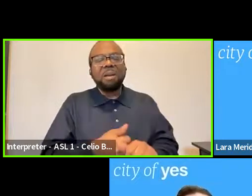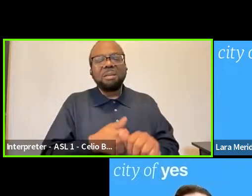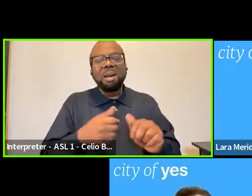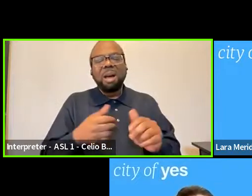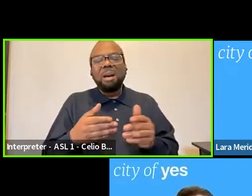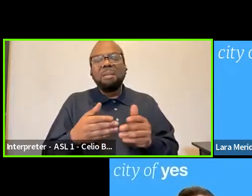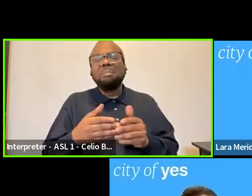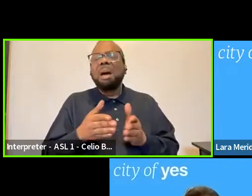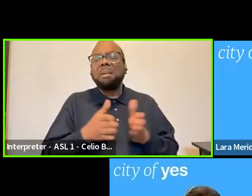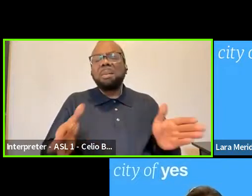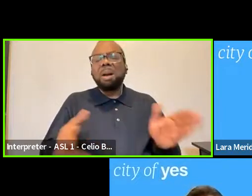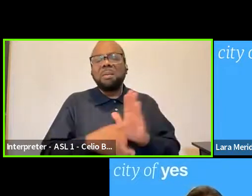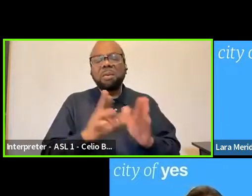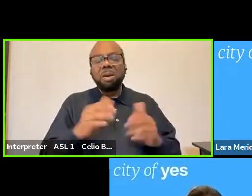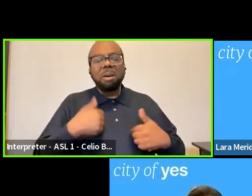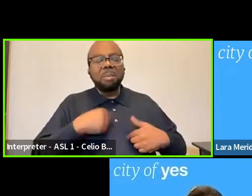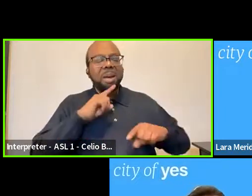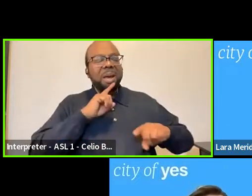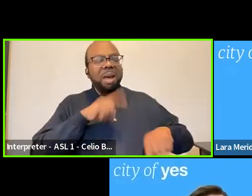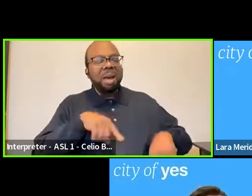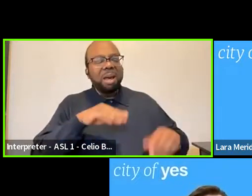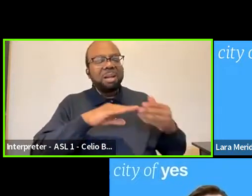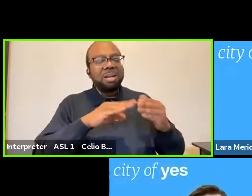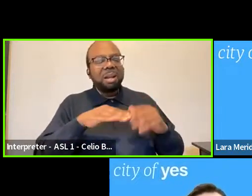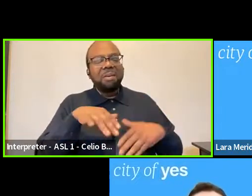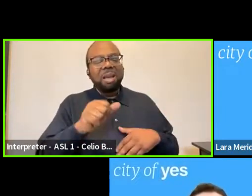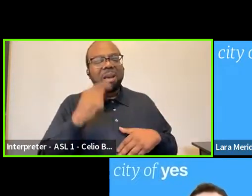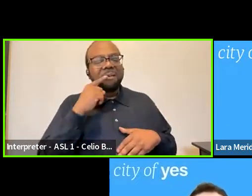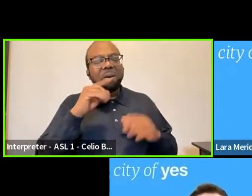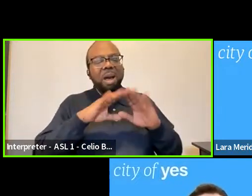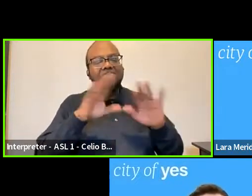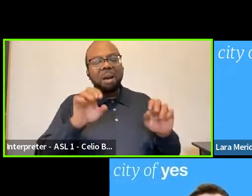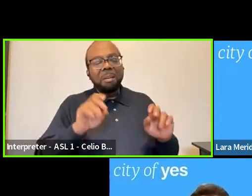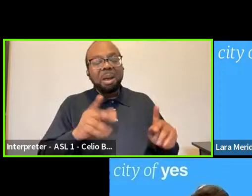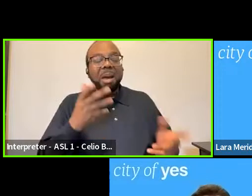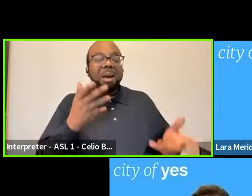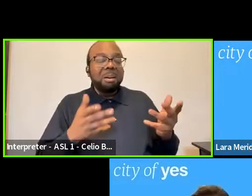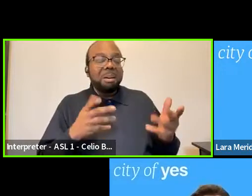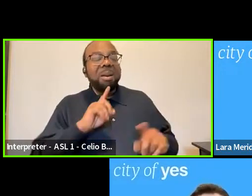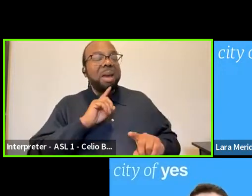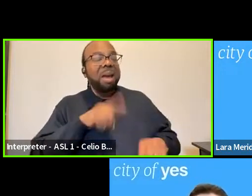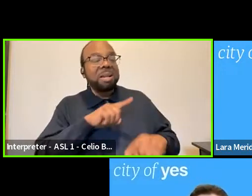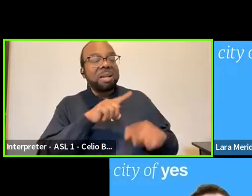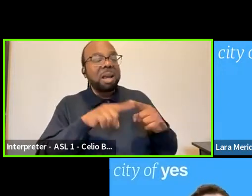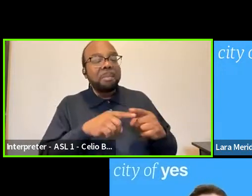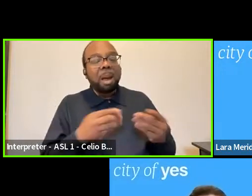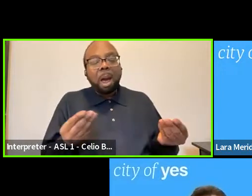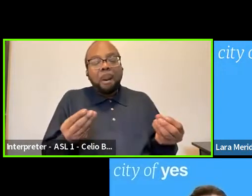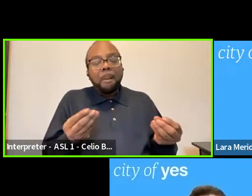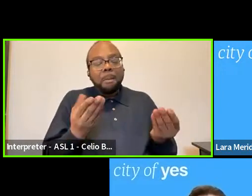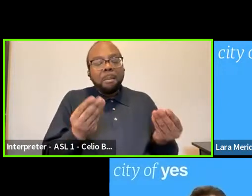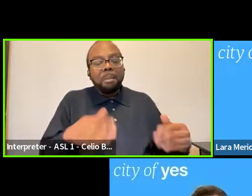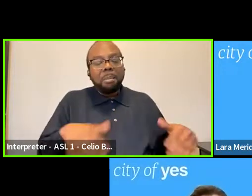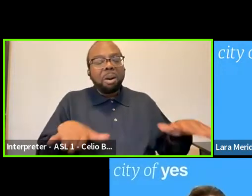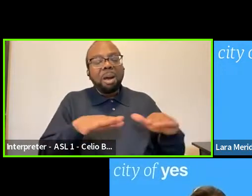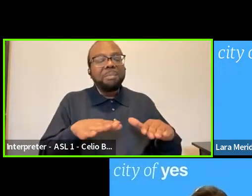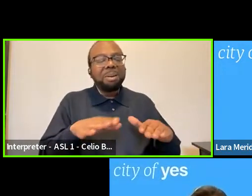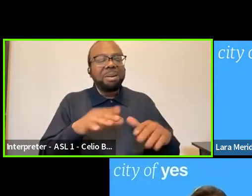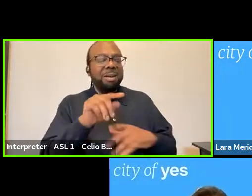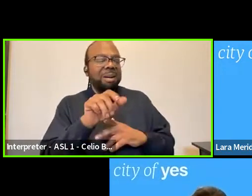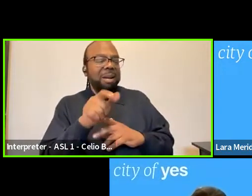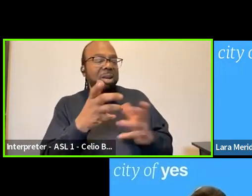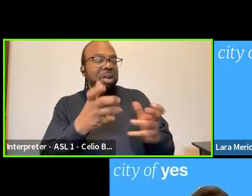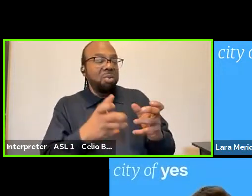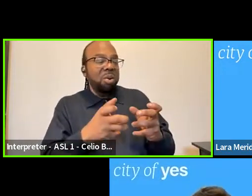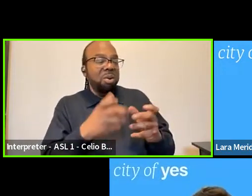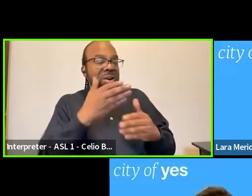Um, so my answer was response to the city of yes for housing opportunity. Maybe I'll answer the question about property taxes. And if anyone wants to tag on at the end with additional